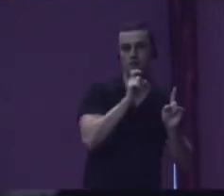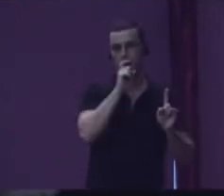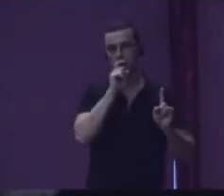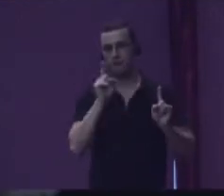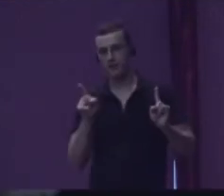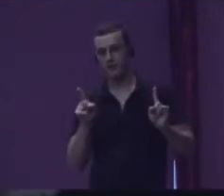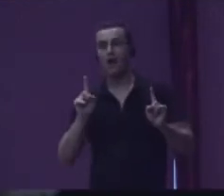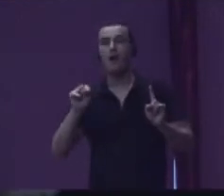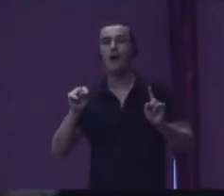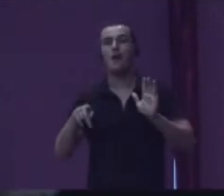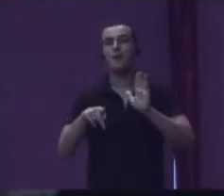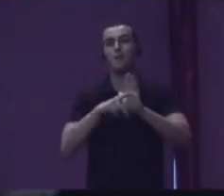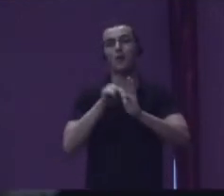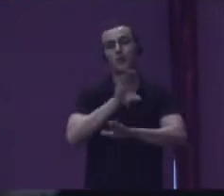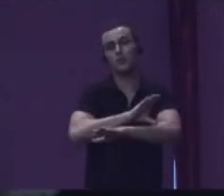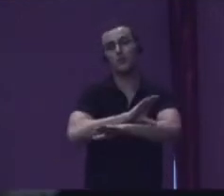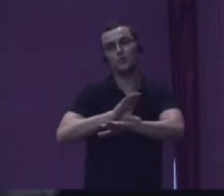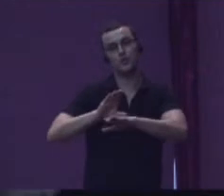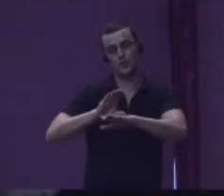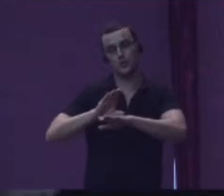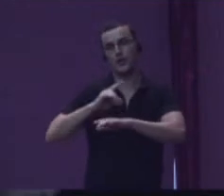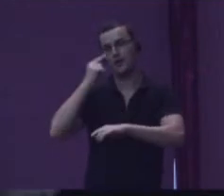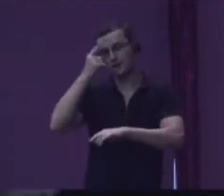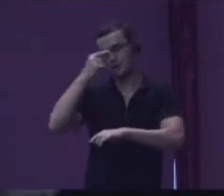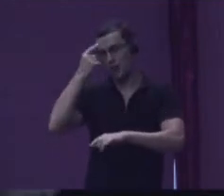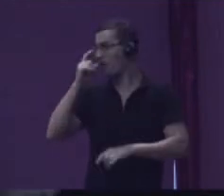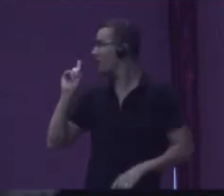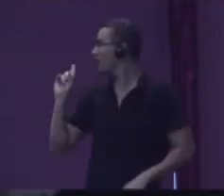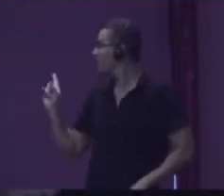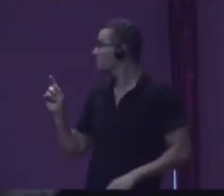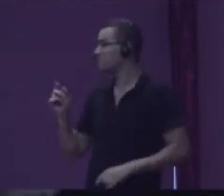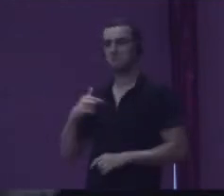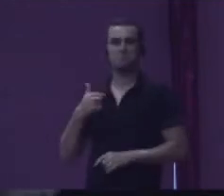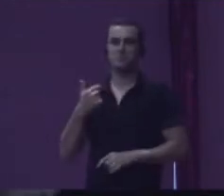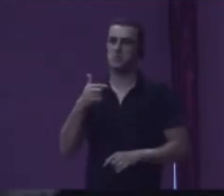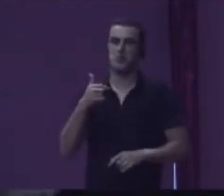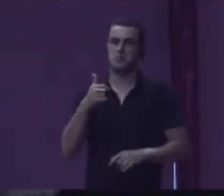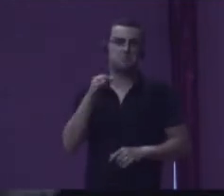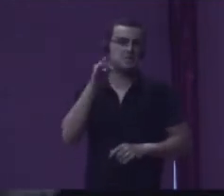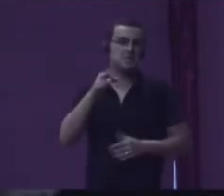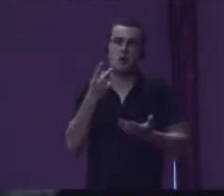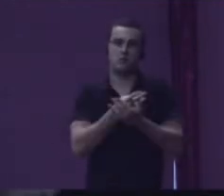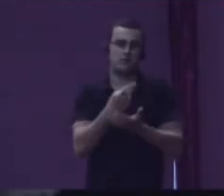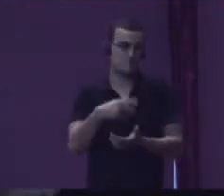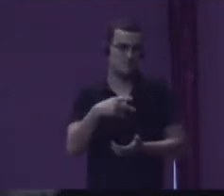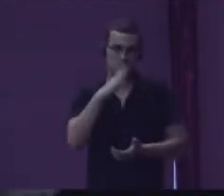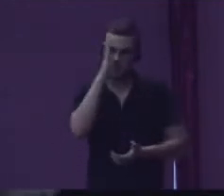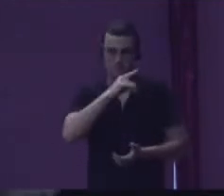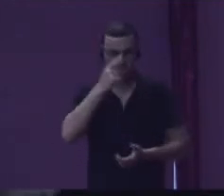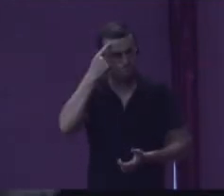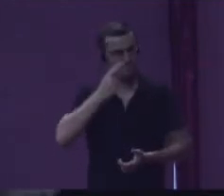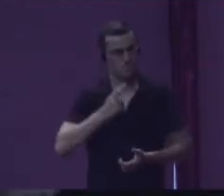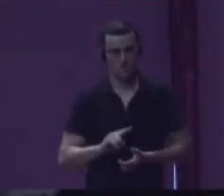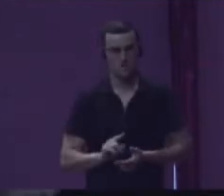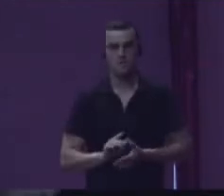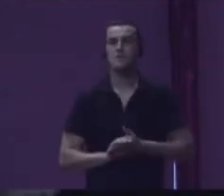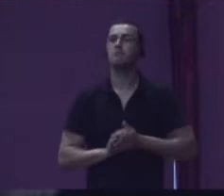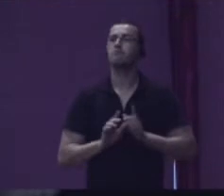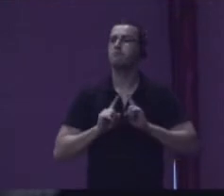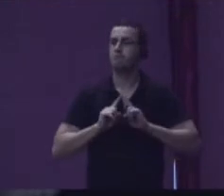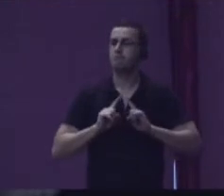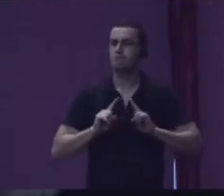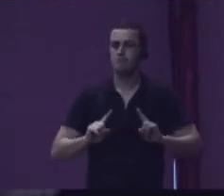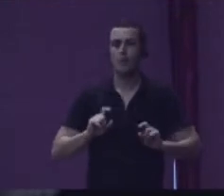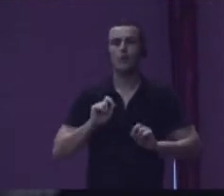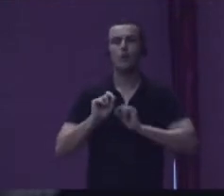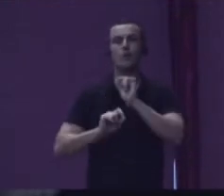don't know if it's extensive in Brazil at all, but it came over with the Spanish. Some people